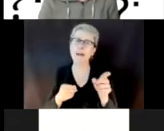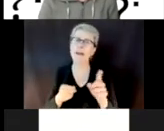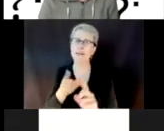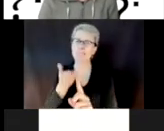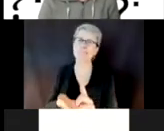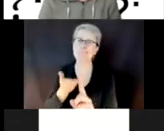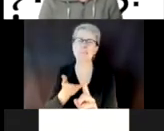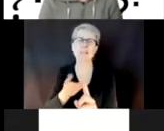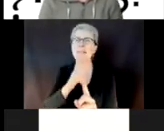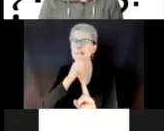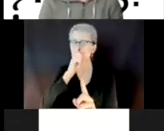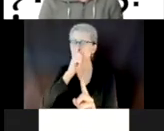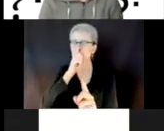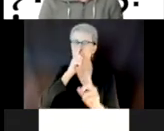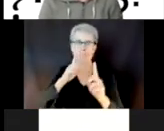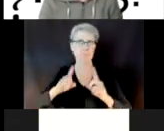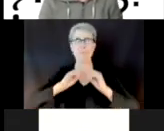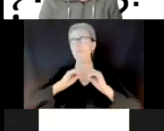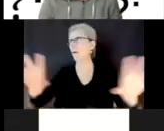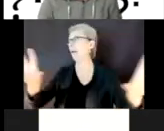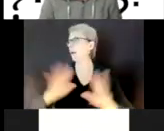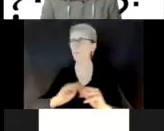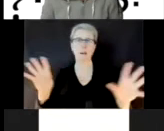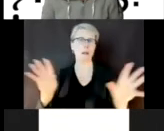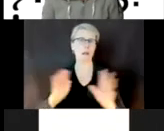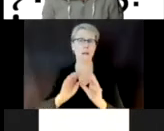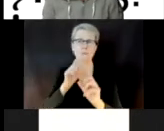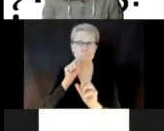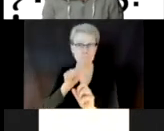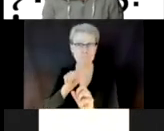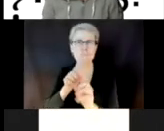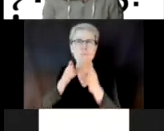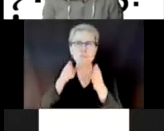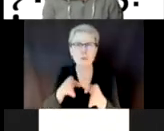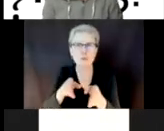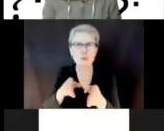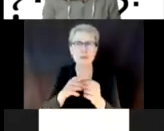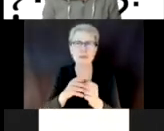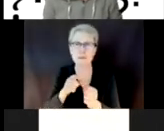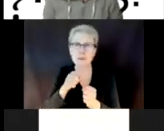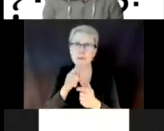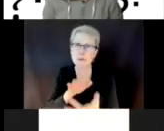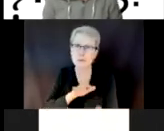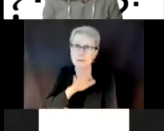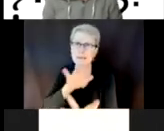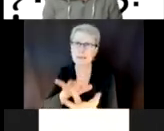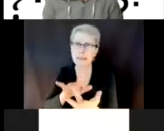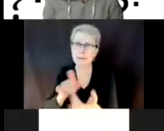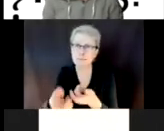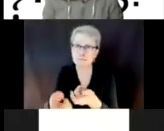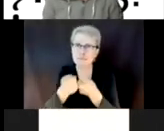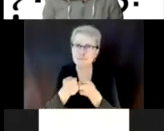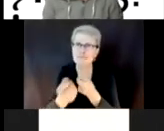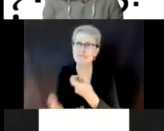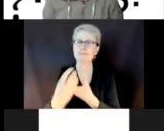not speaking into the void. It's getting clear on the kind of person that you want to reach with your social media.